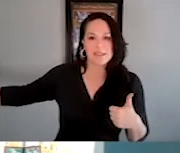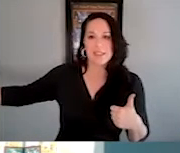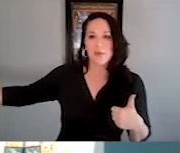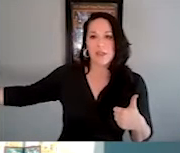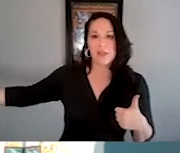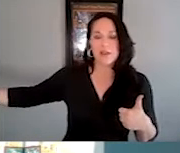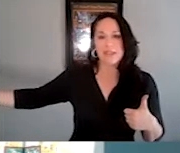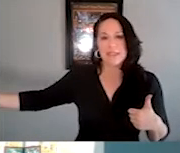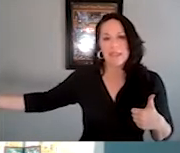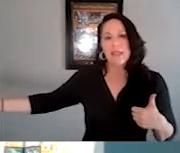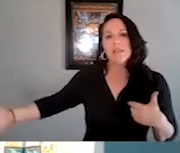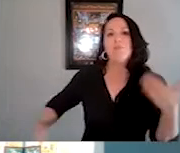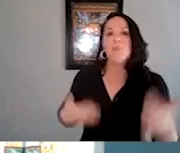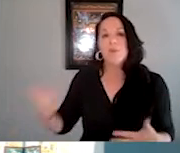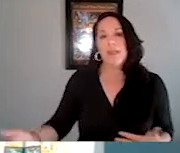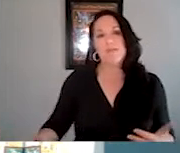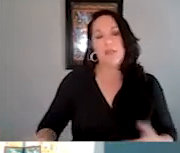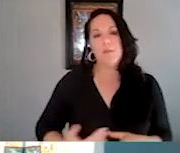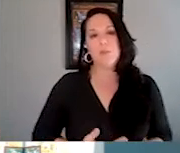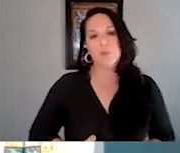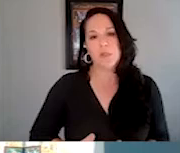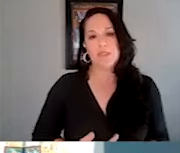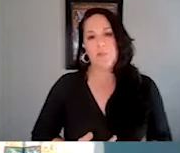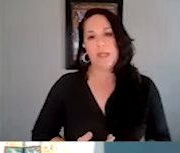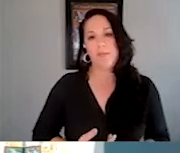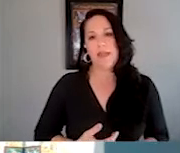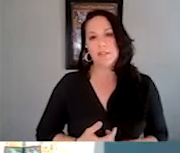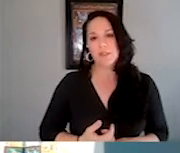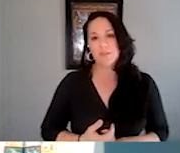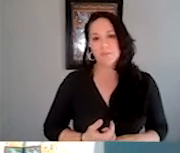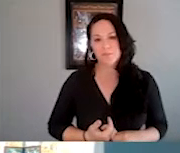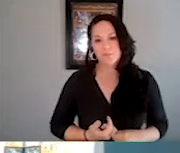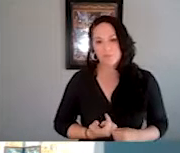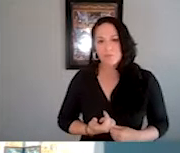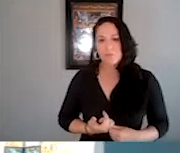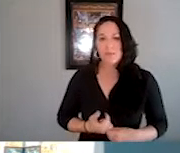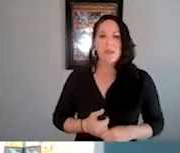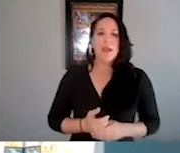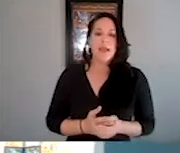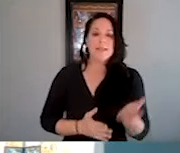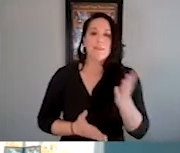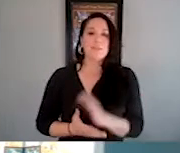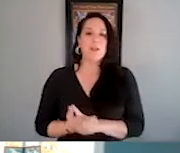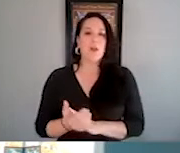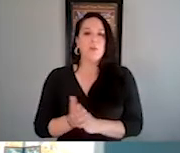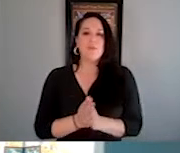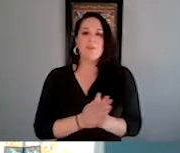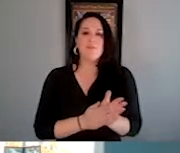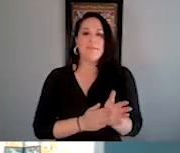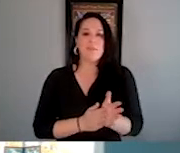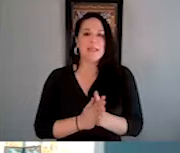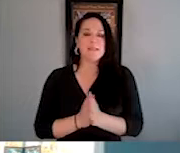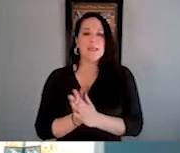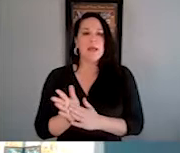farm techs and seeing what they're hearing and seeing? It's a ripple effect of getting people's stories and bringing it back to you. As I mentioned, opening